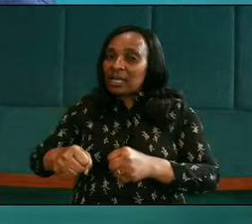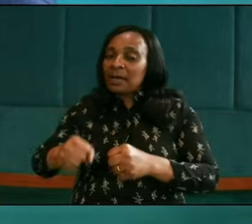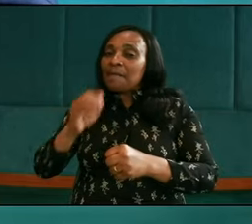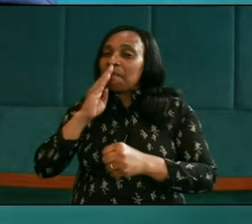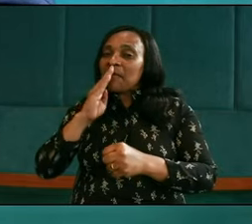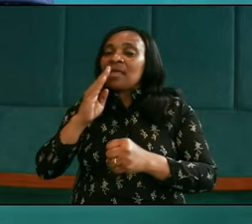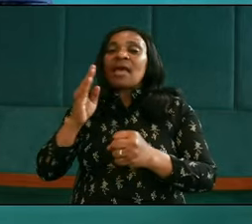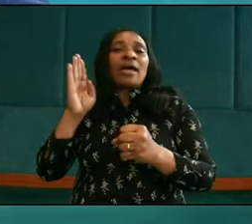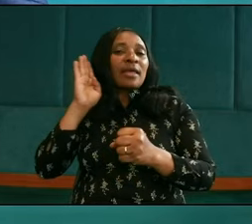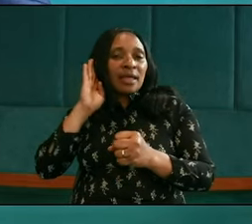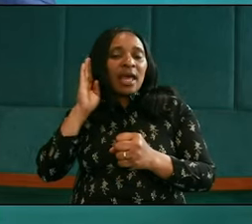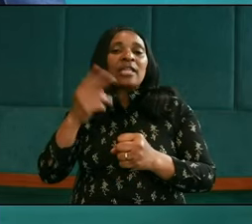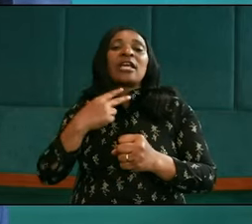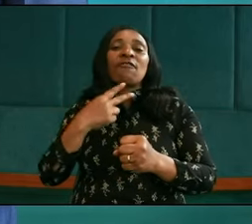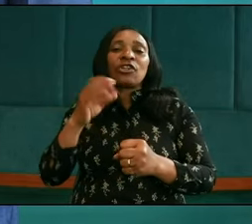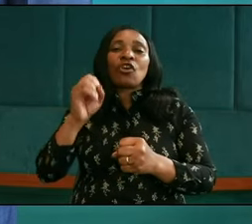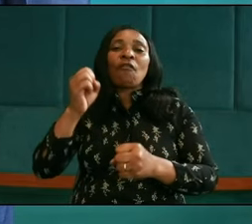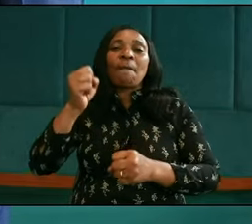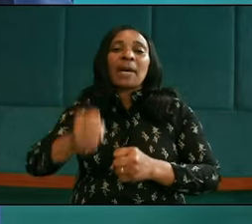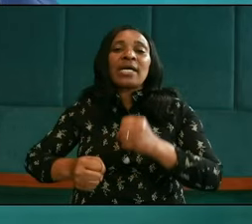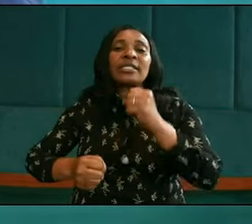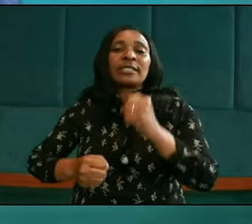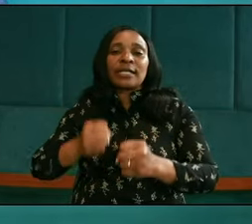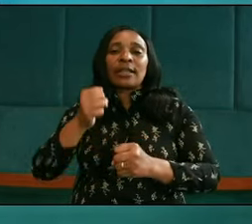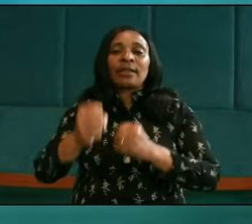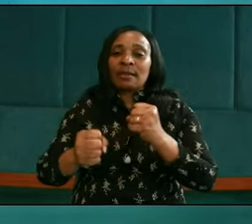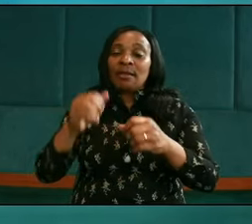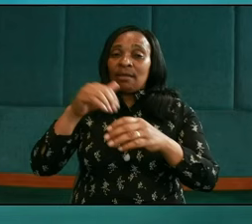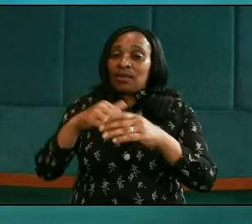the sound of marching